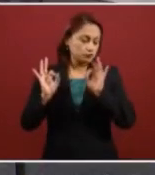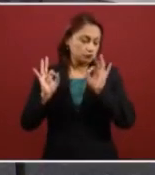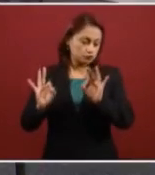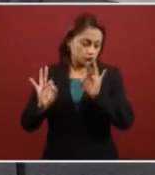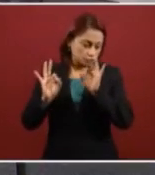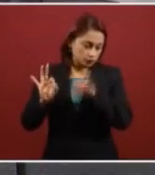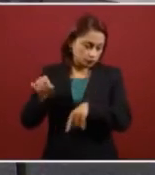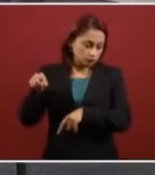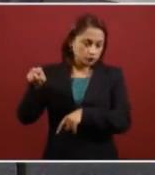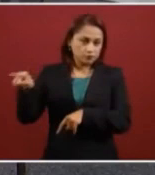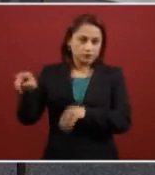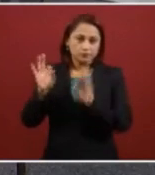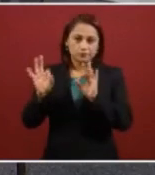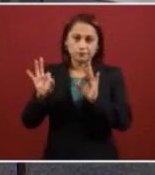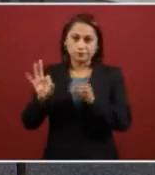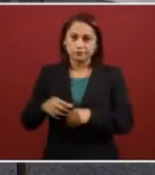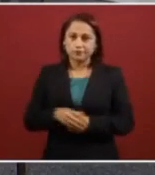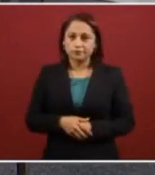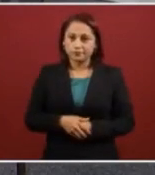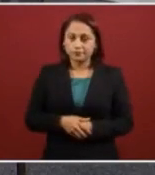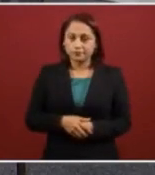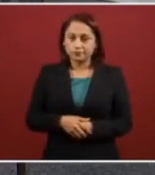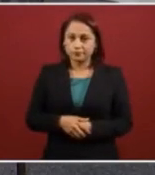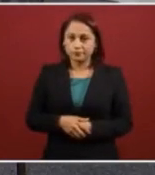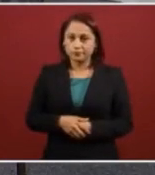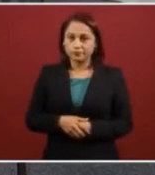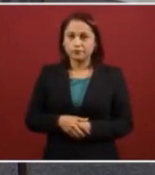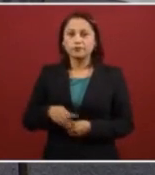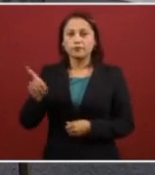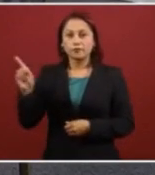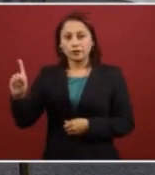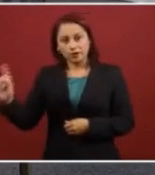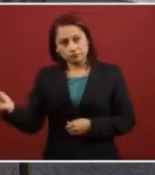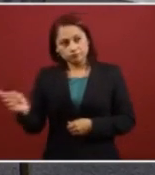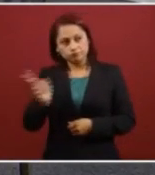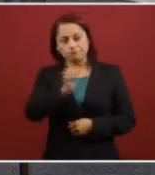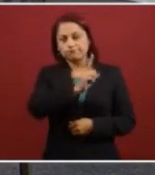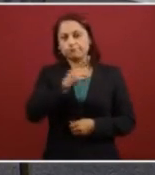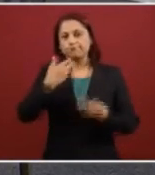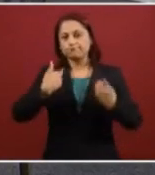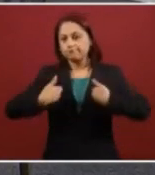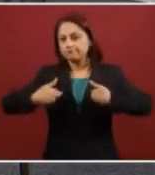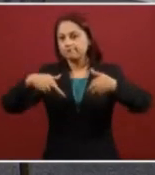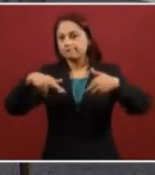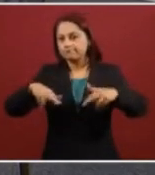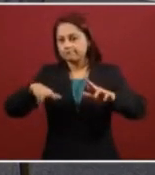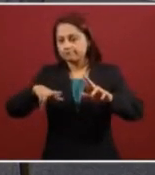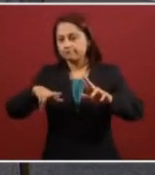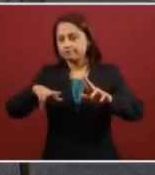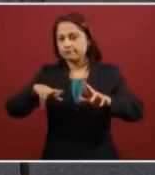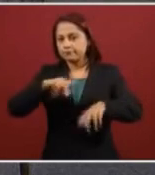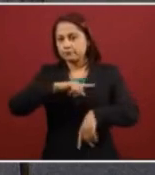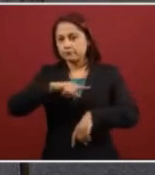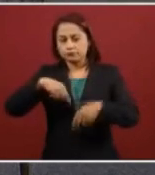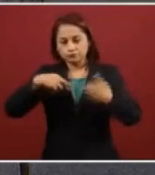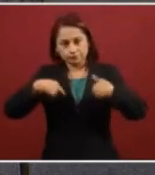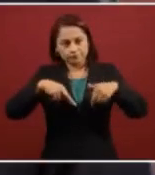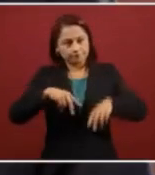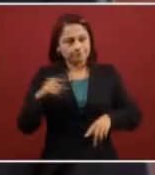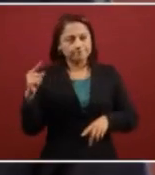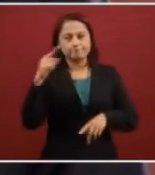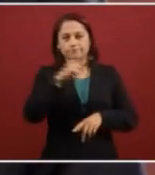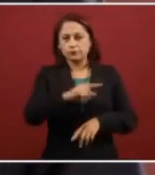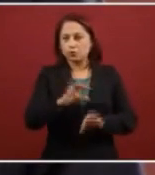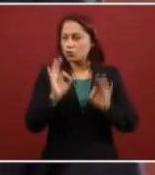Muy bien. He said things are going nos well. Ha representado he's con mucha dignidad. He's been representing Graciela, us with much